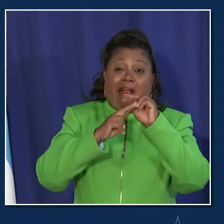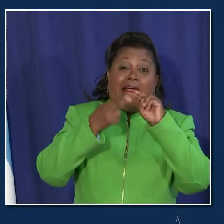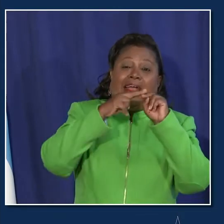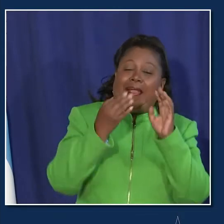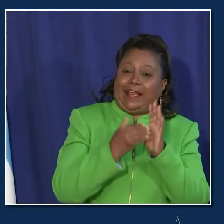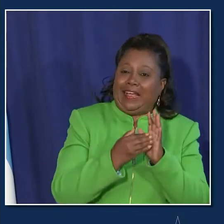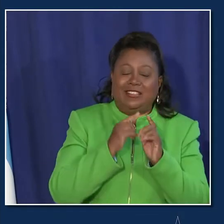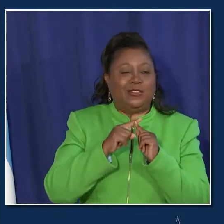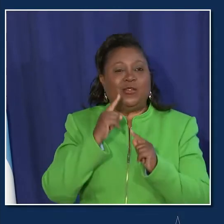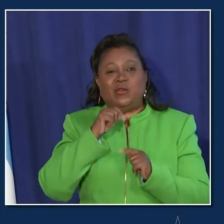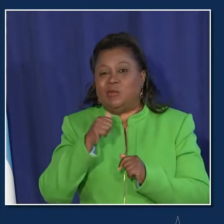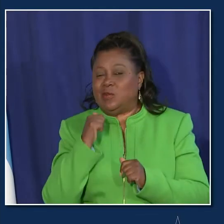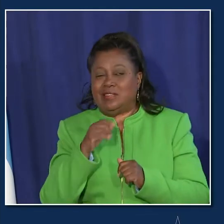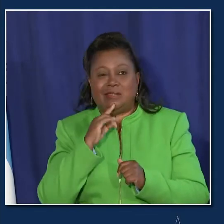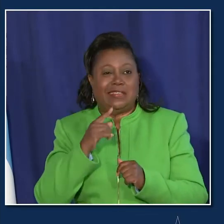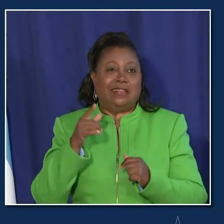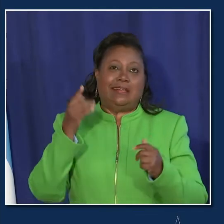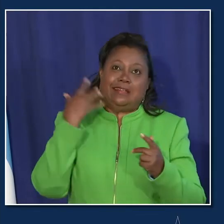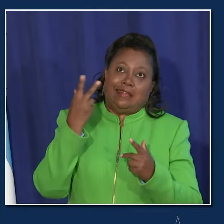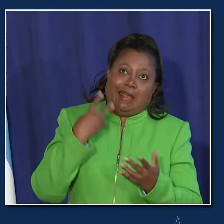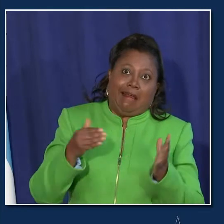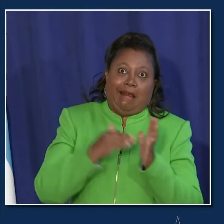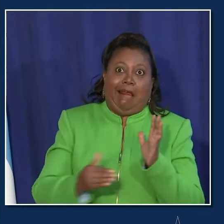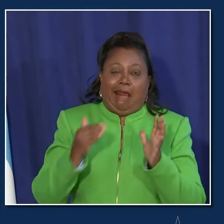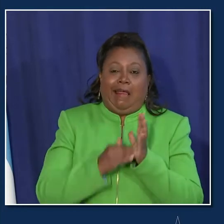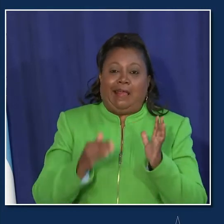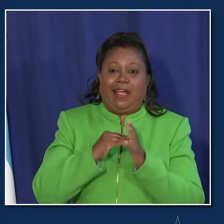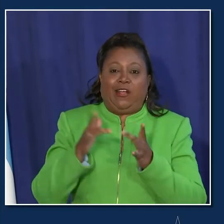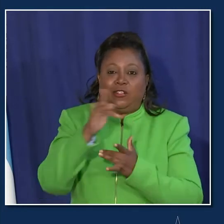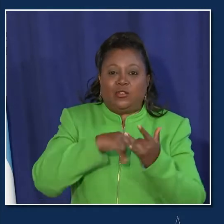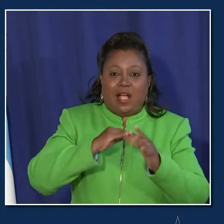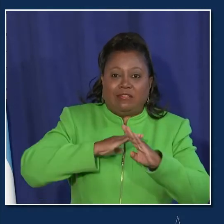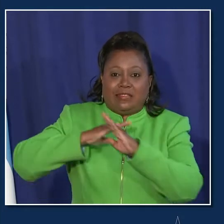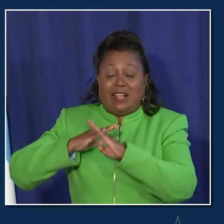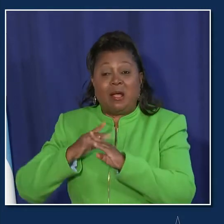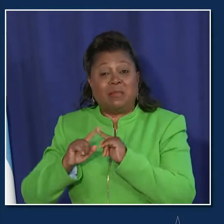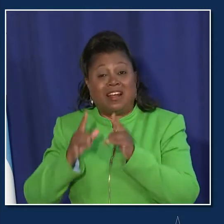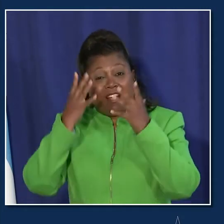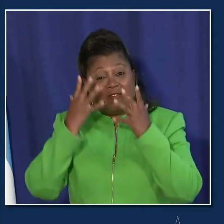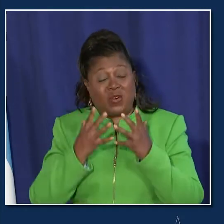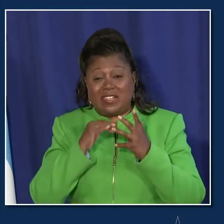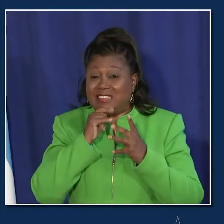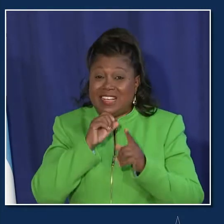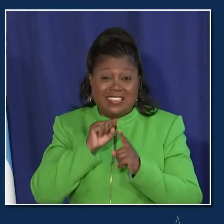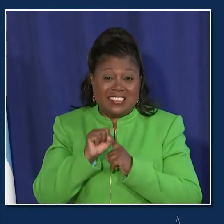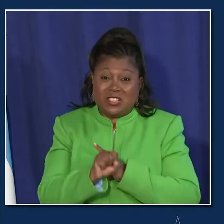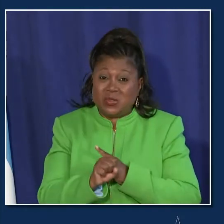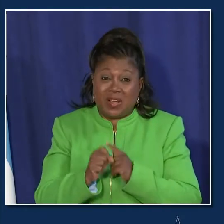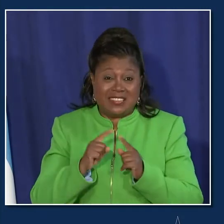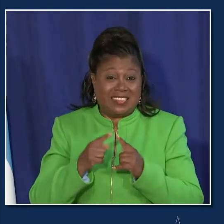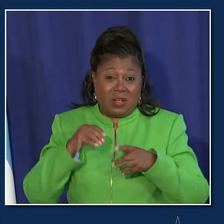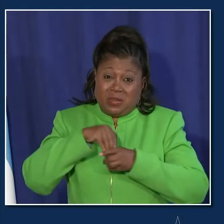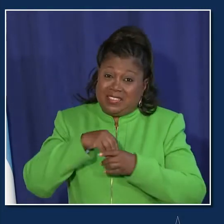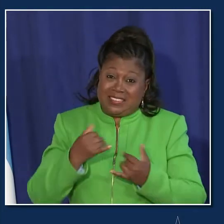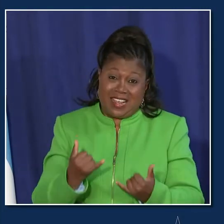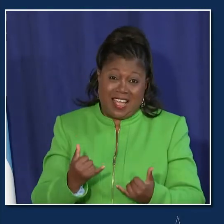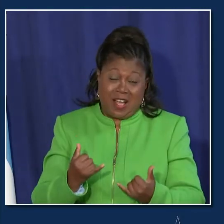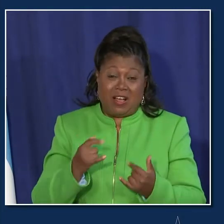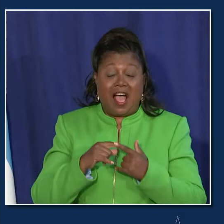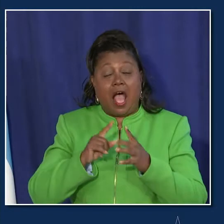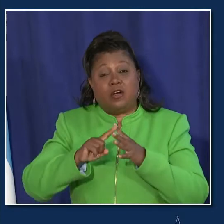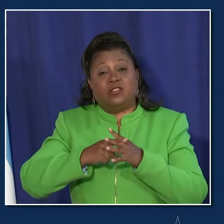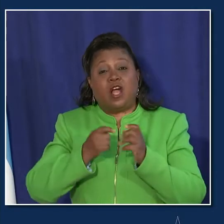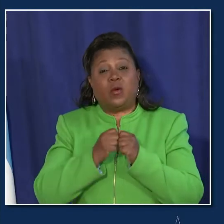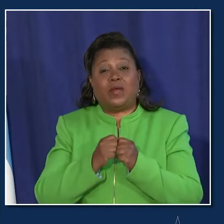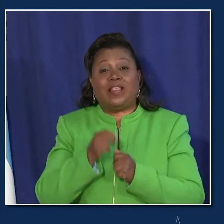increase, that you wouldn't be hearing more updates to the travel advisory. But unfortunately, that's not the situation that we're in. I'll start